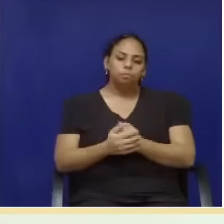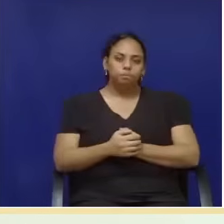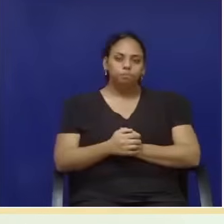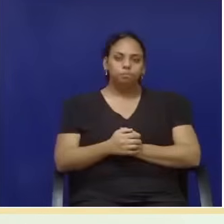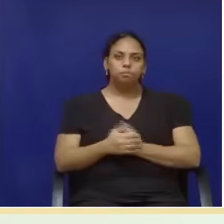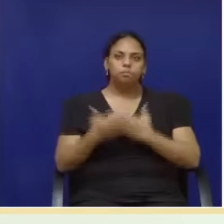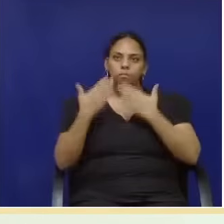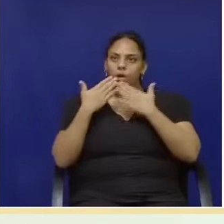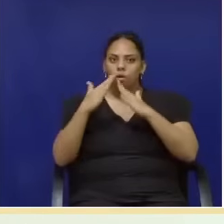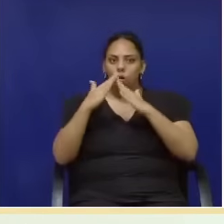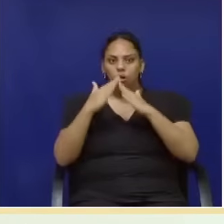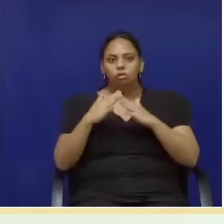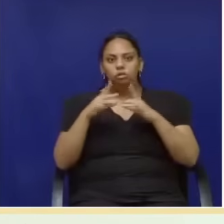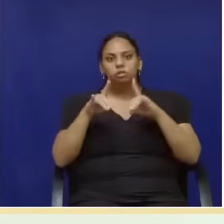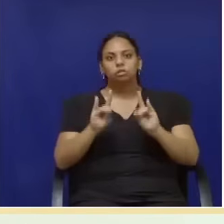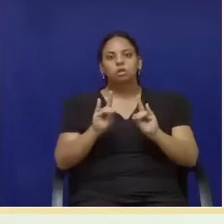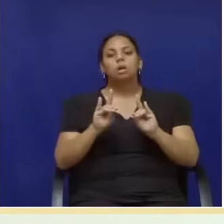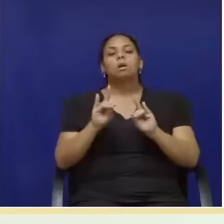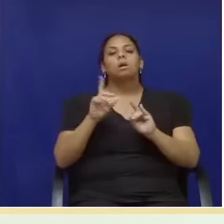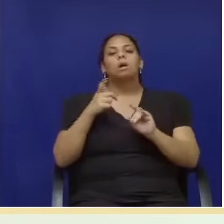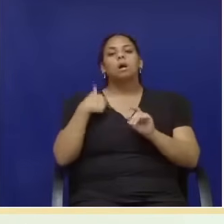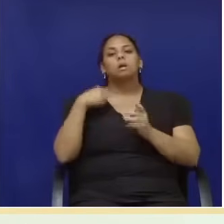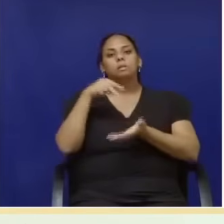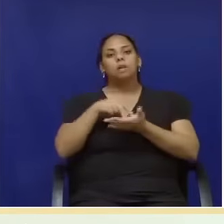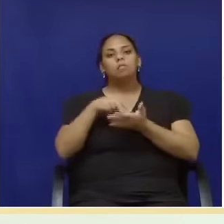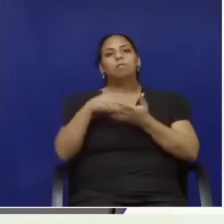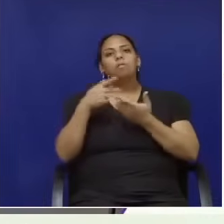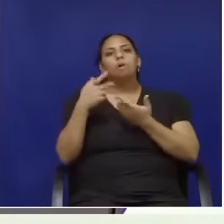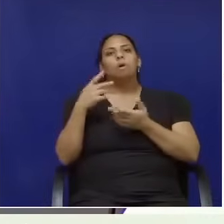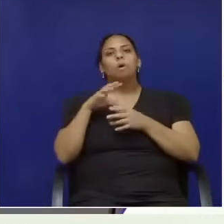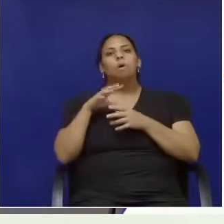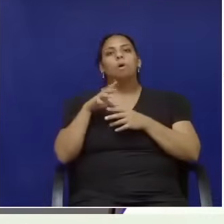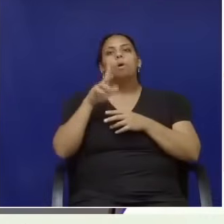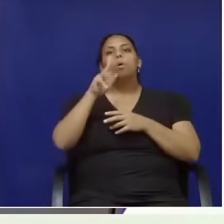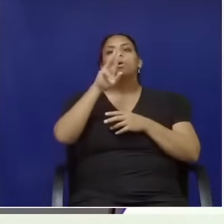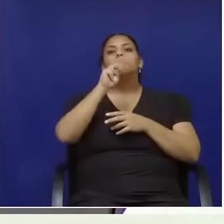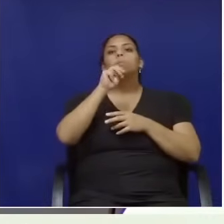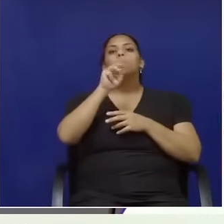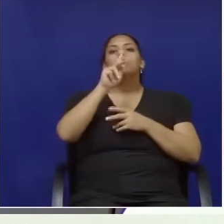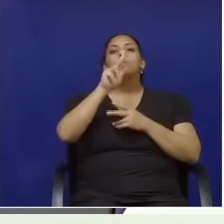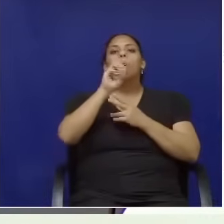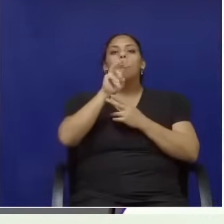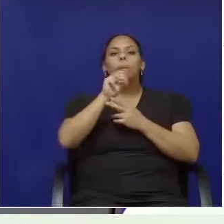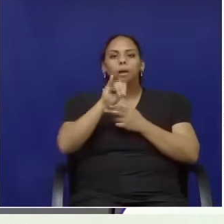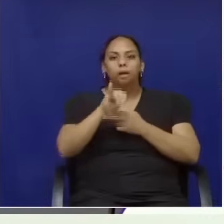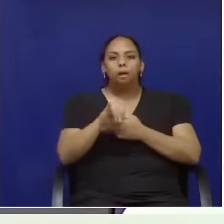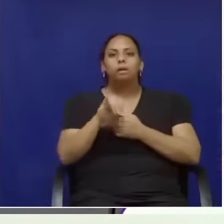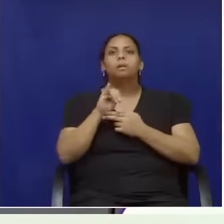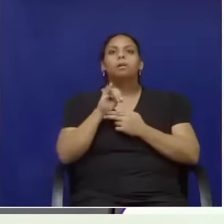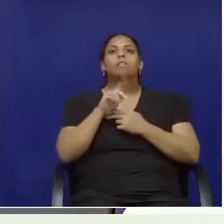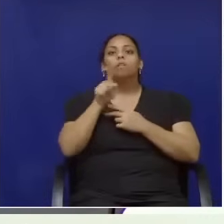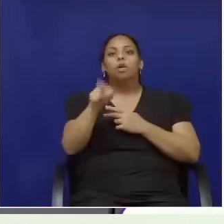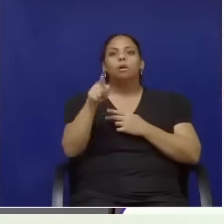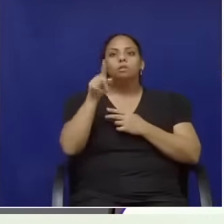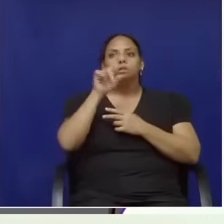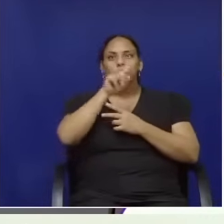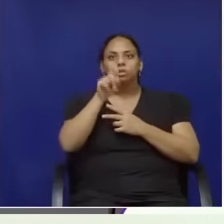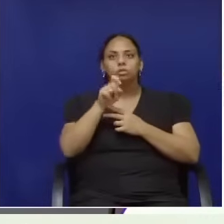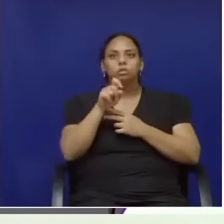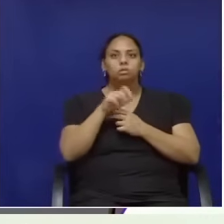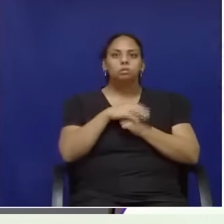Thank you, House Chair. I stand in for Honourable Mkongi raising this question. Minister,